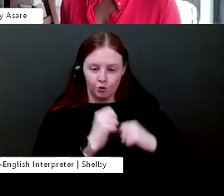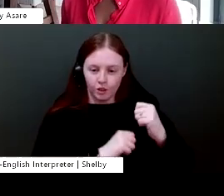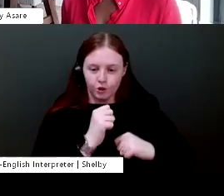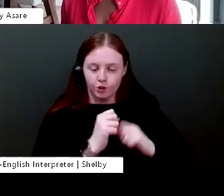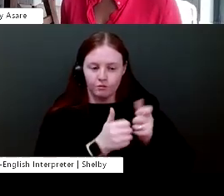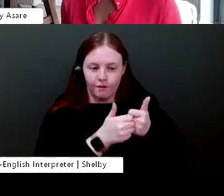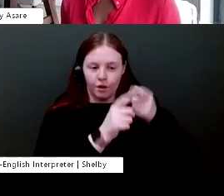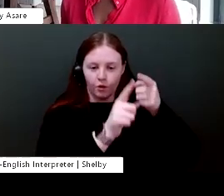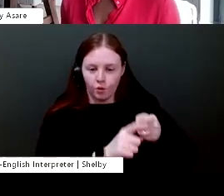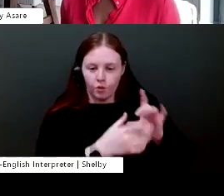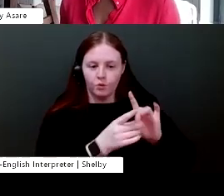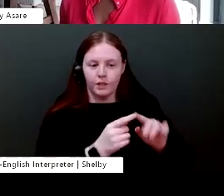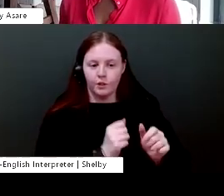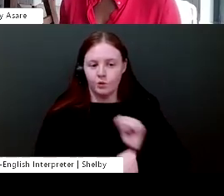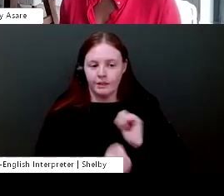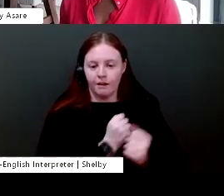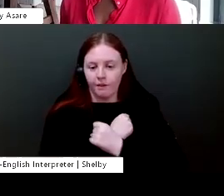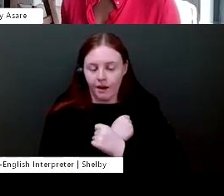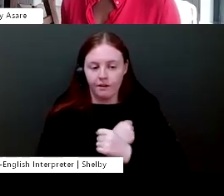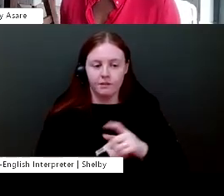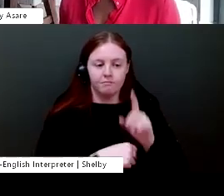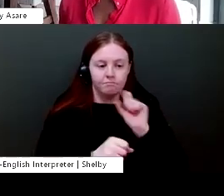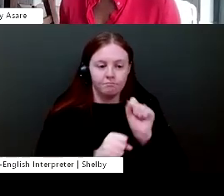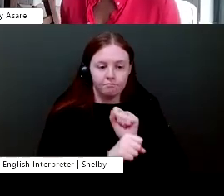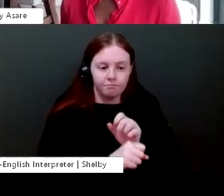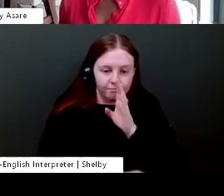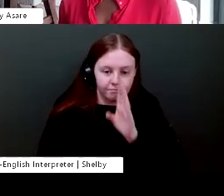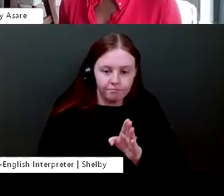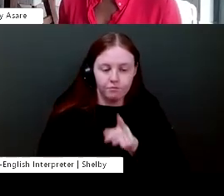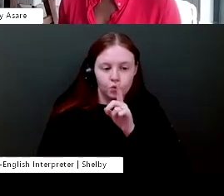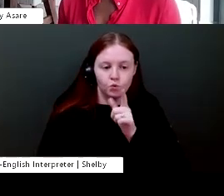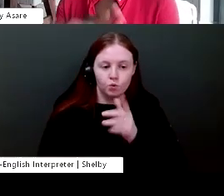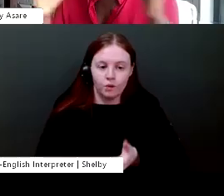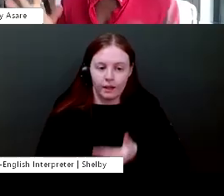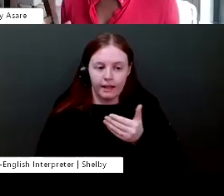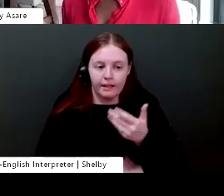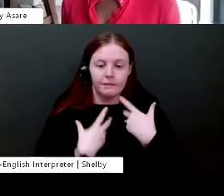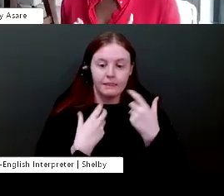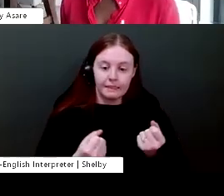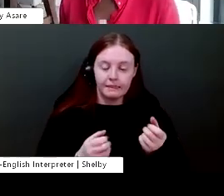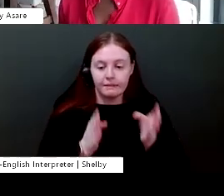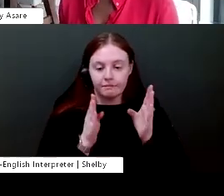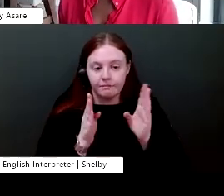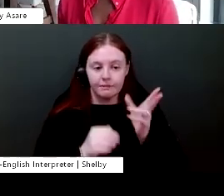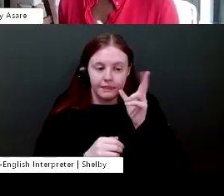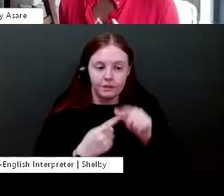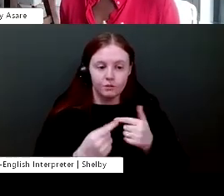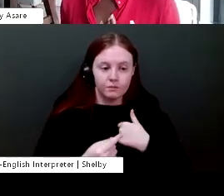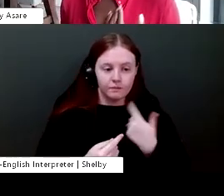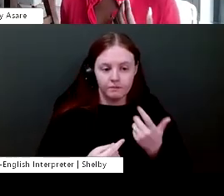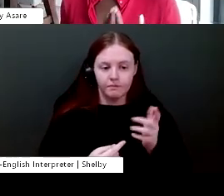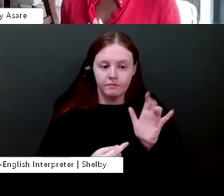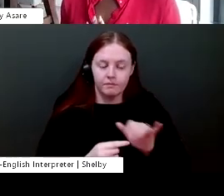about self-love, being authentic and true to yourself, healing and being listened to, all that in one package. Those